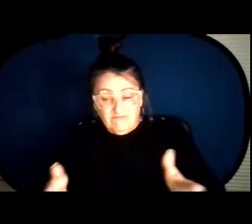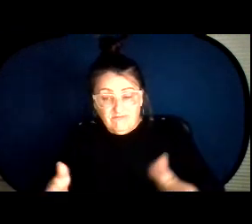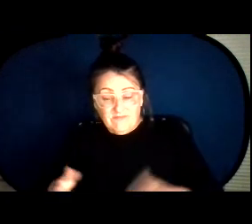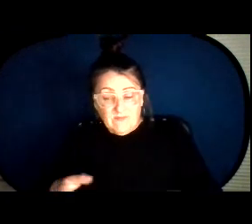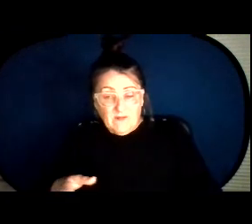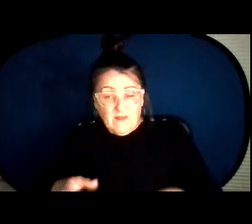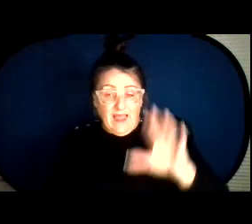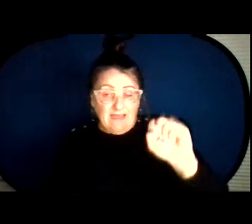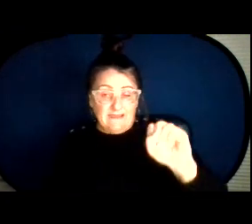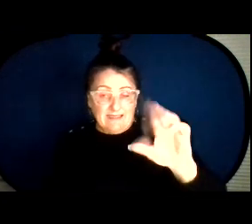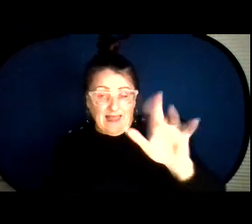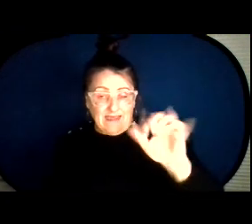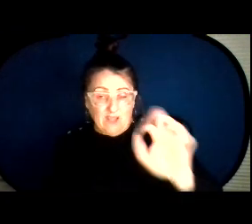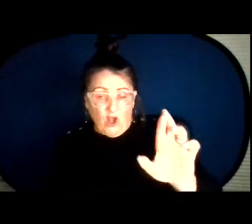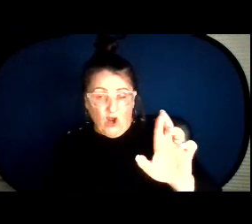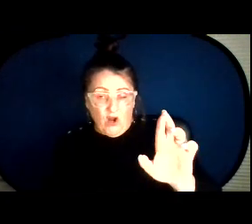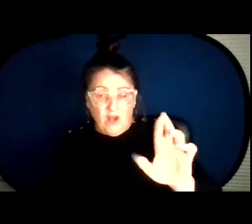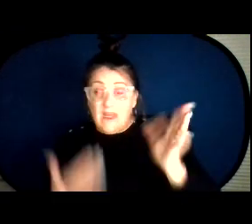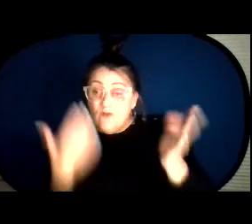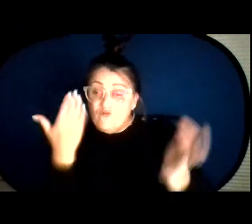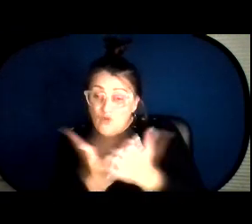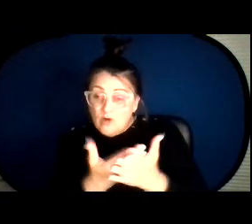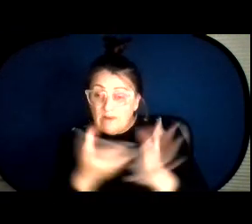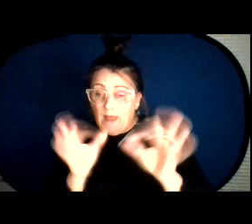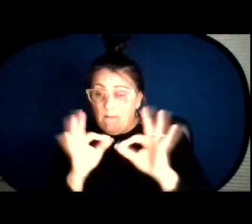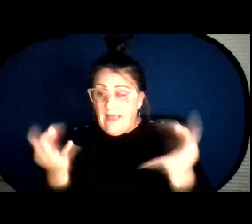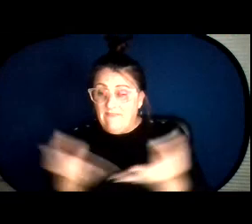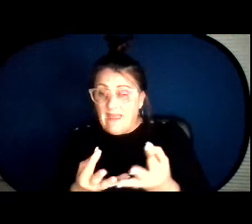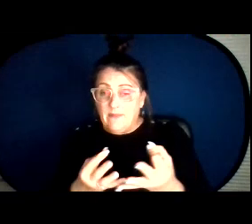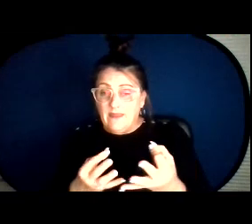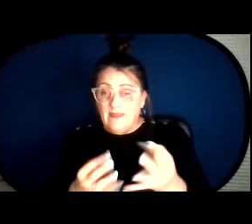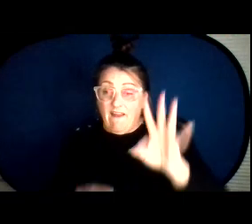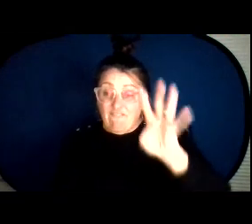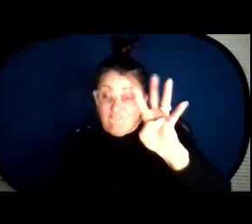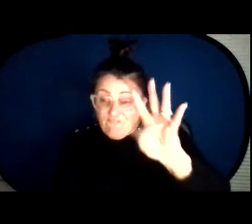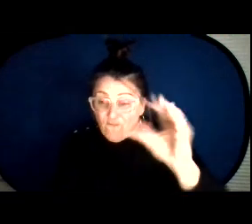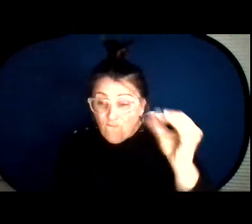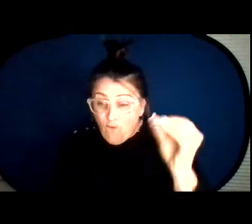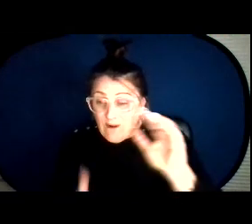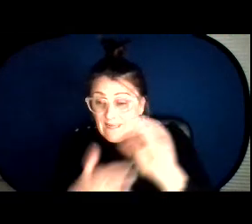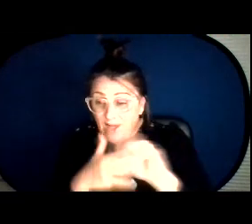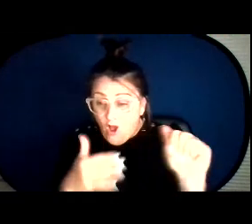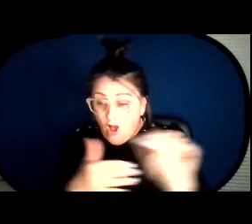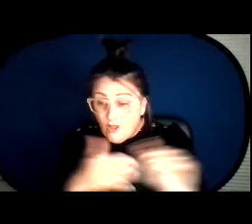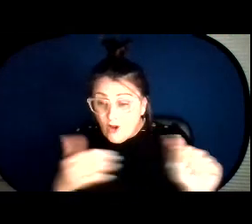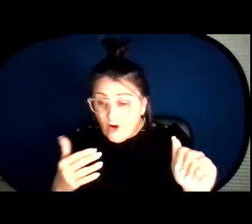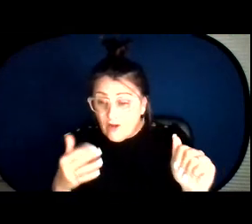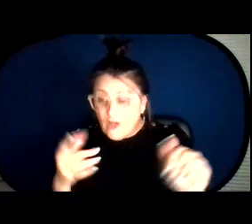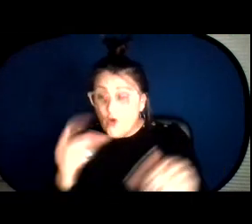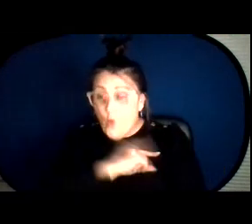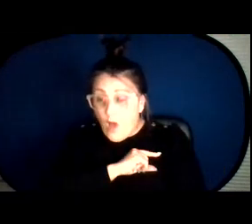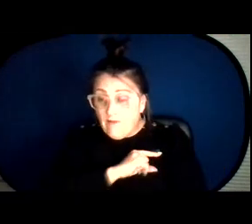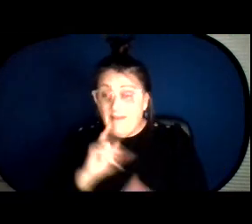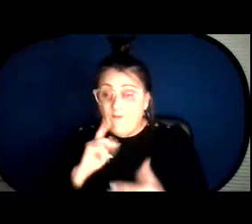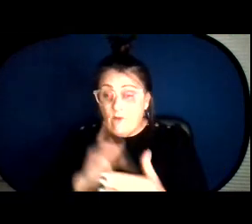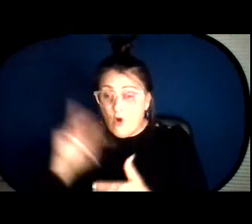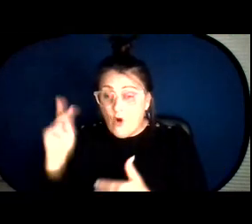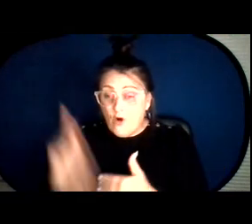Salazar that proves that my family is short $40 to qualify for this program.